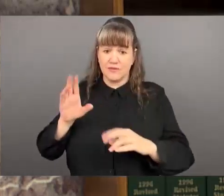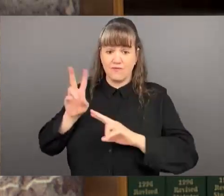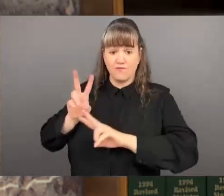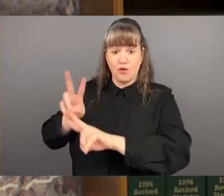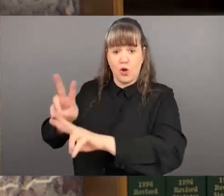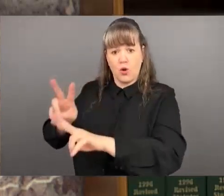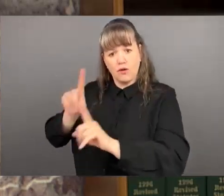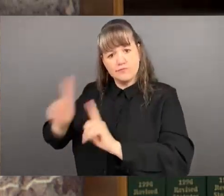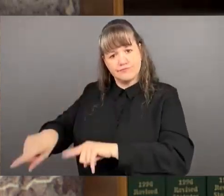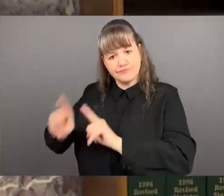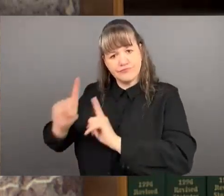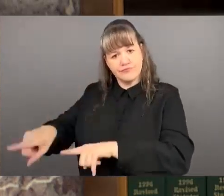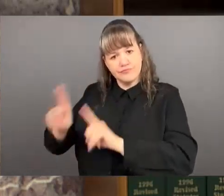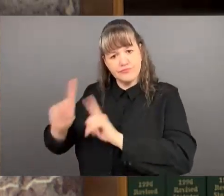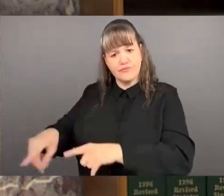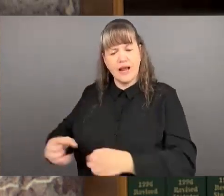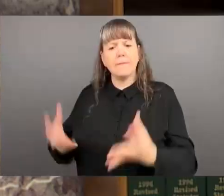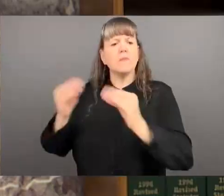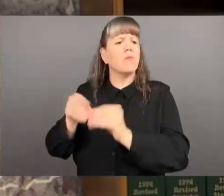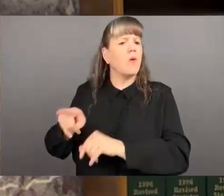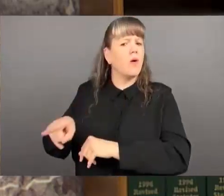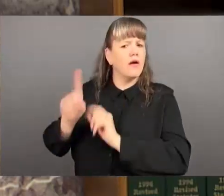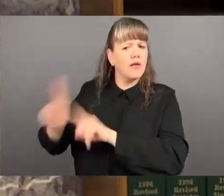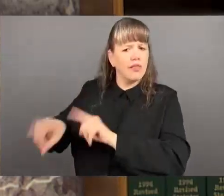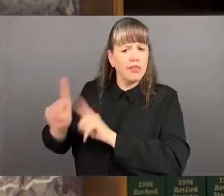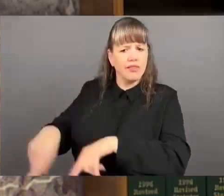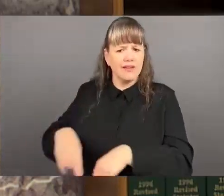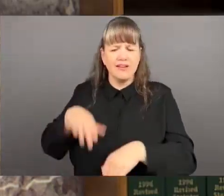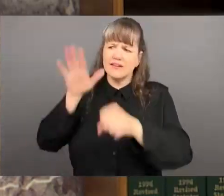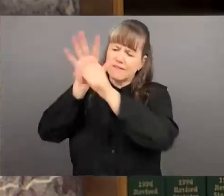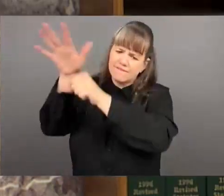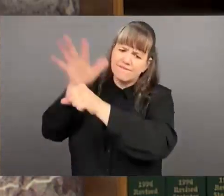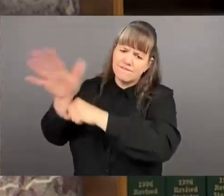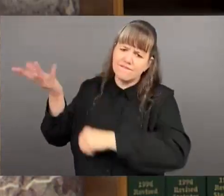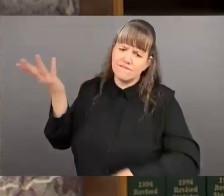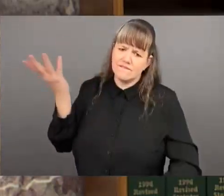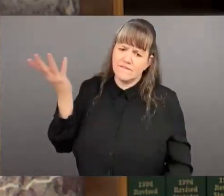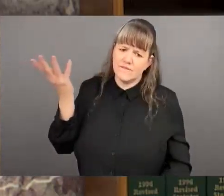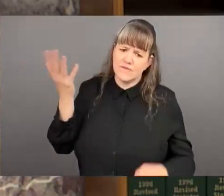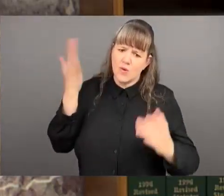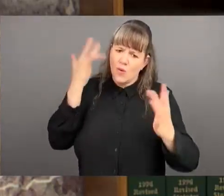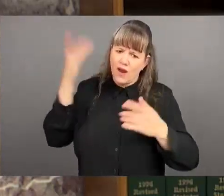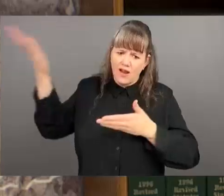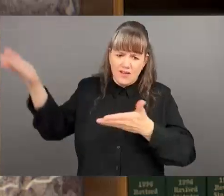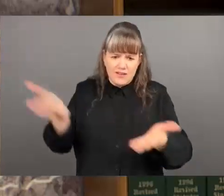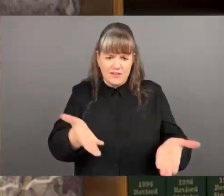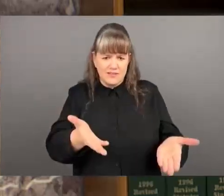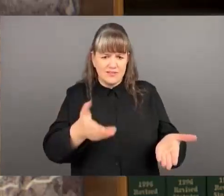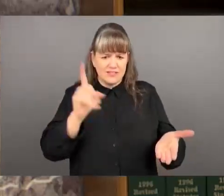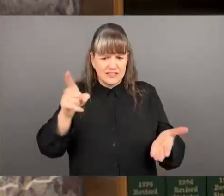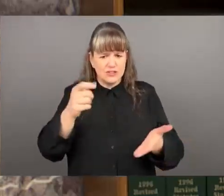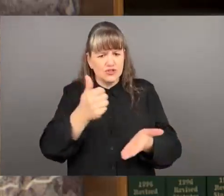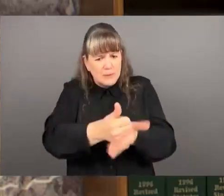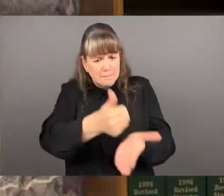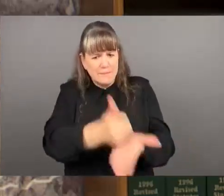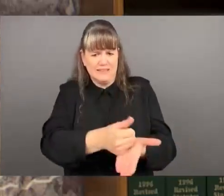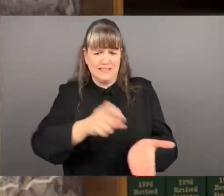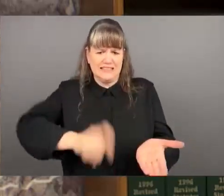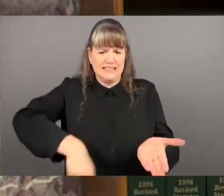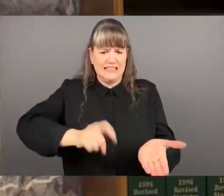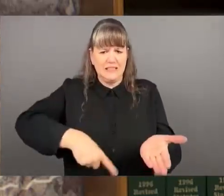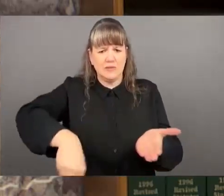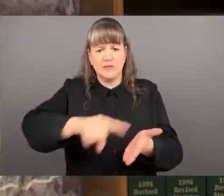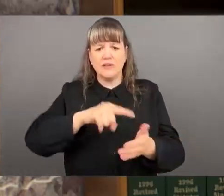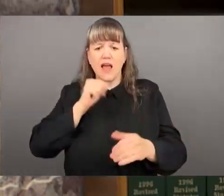need to be lost before you admit that people need treatment, not promises? They need leadership and not